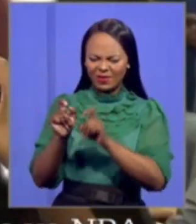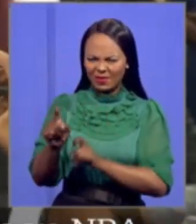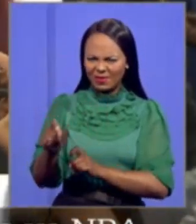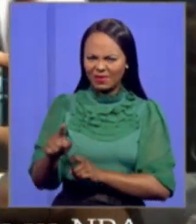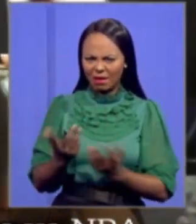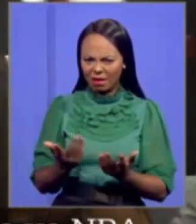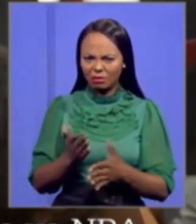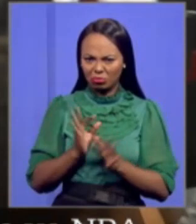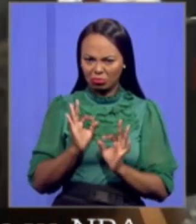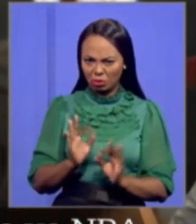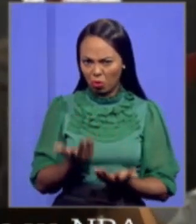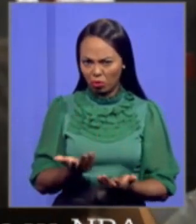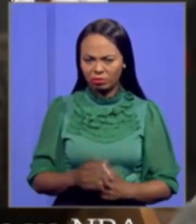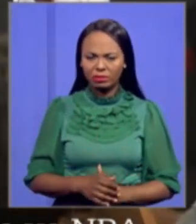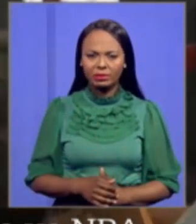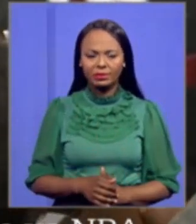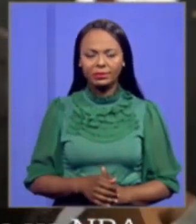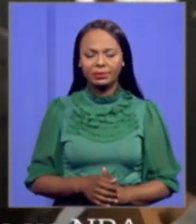fela.